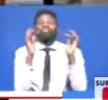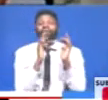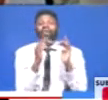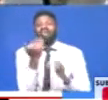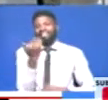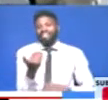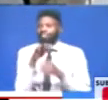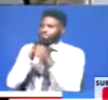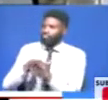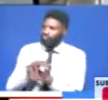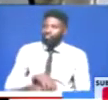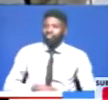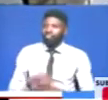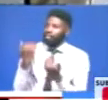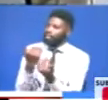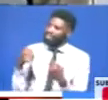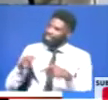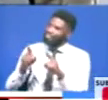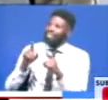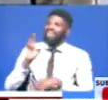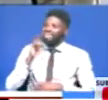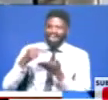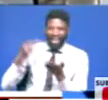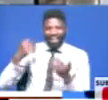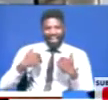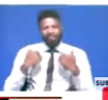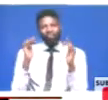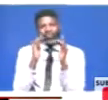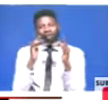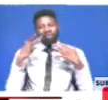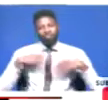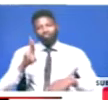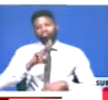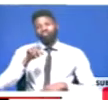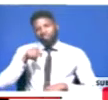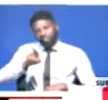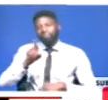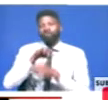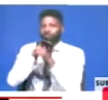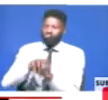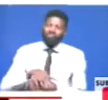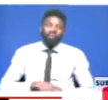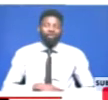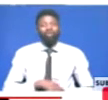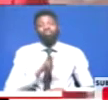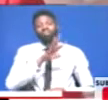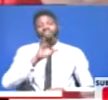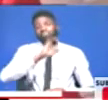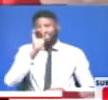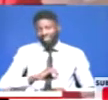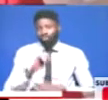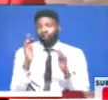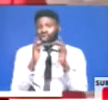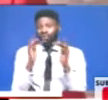children are at a greater risk of encountering online predators only 24 percent of online sexual abuse cases are reported